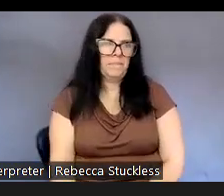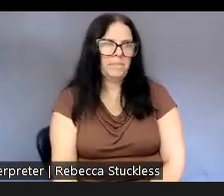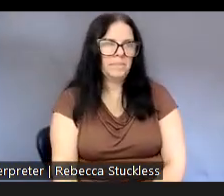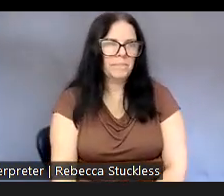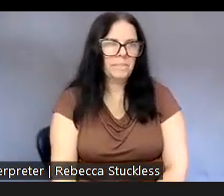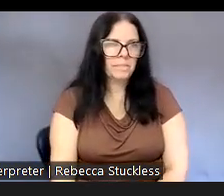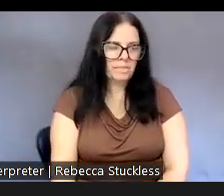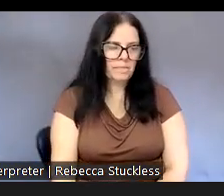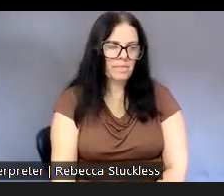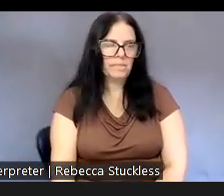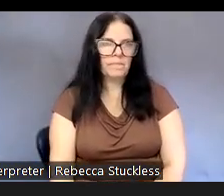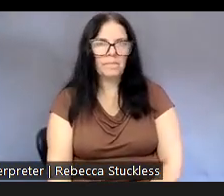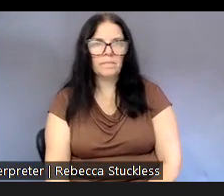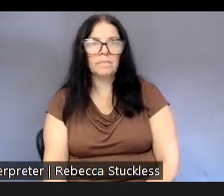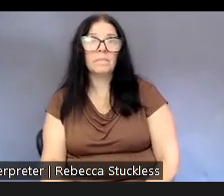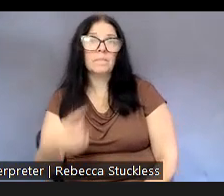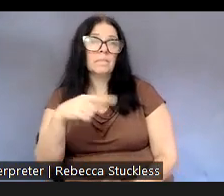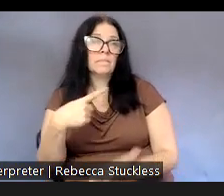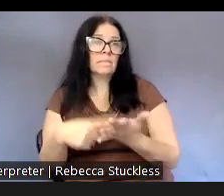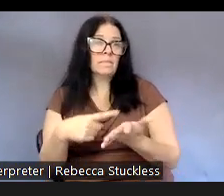When we're talking about critical theory,